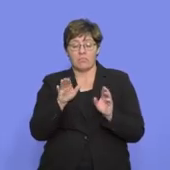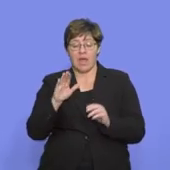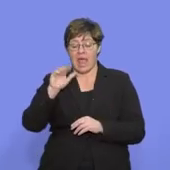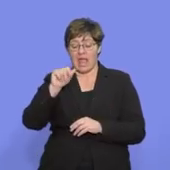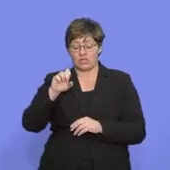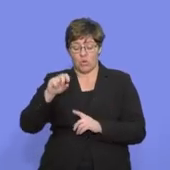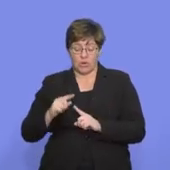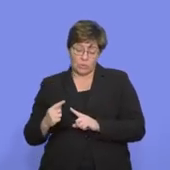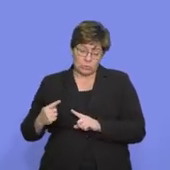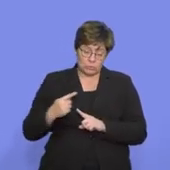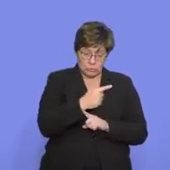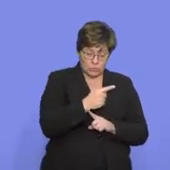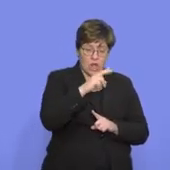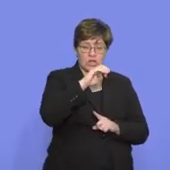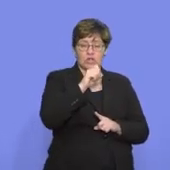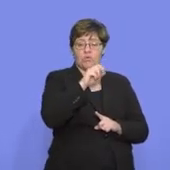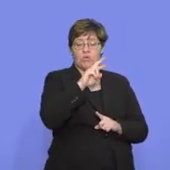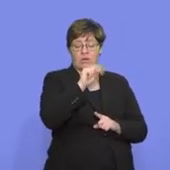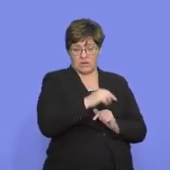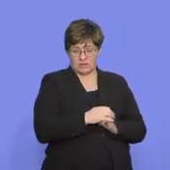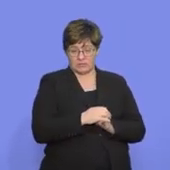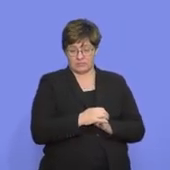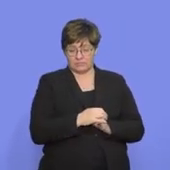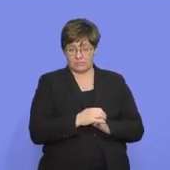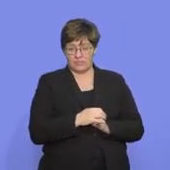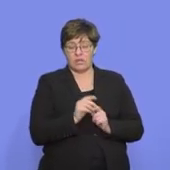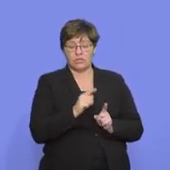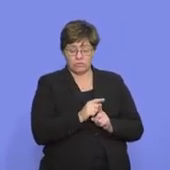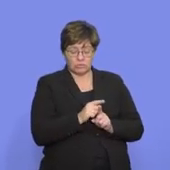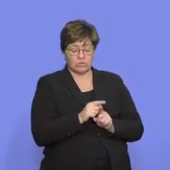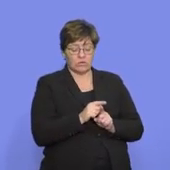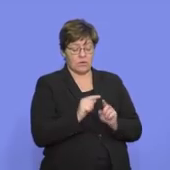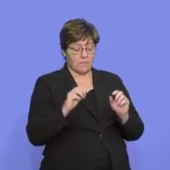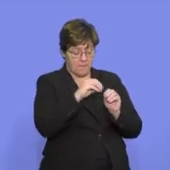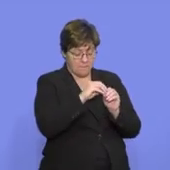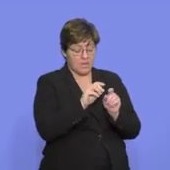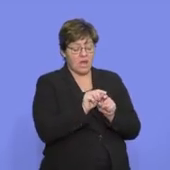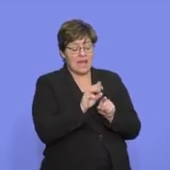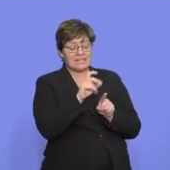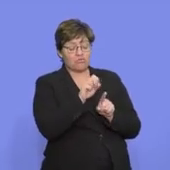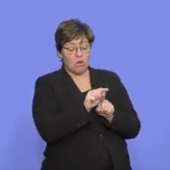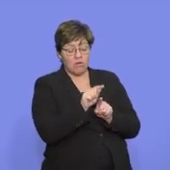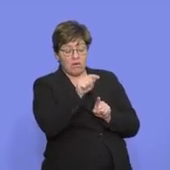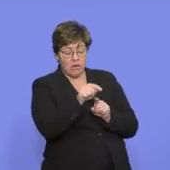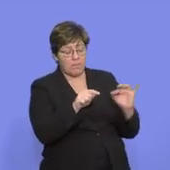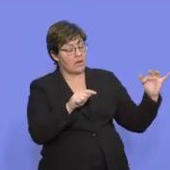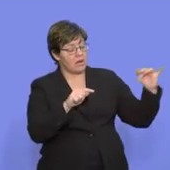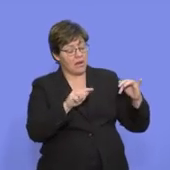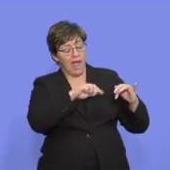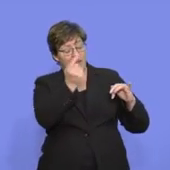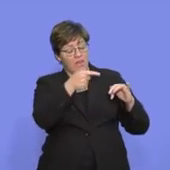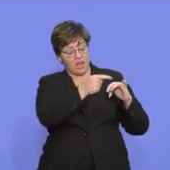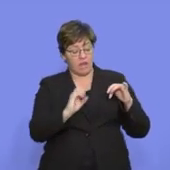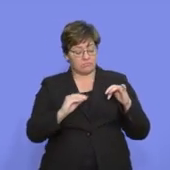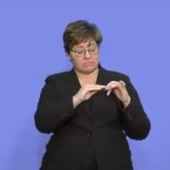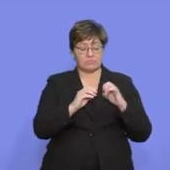to the neuron, from the one neuron to the dendrite of the next neuron. So if you have a look at this picture here, you will see that's